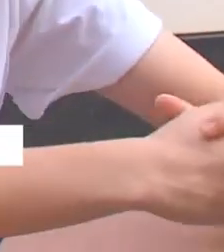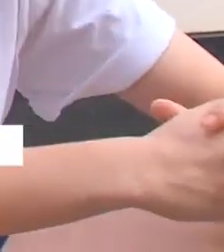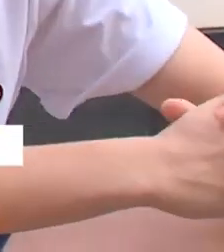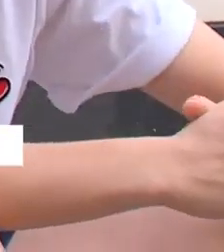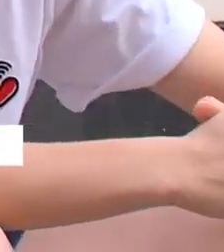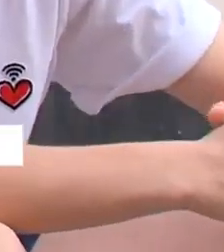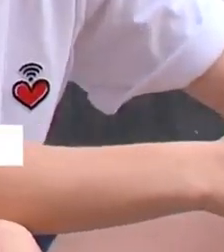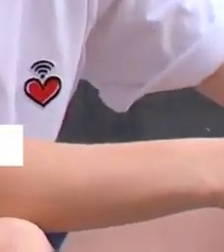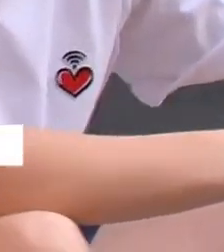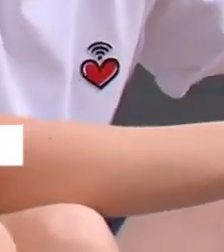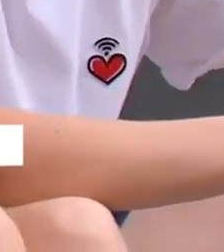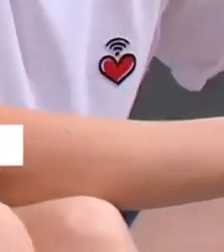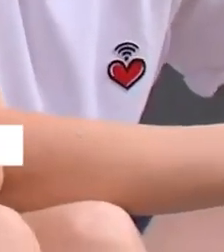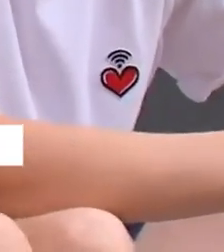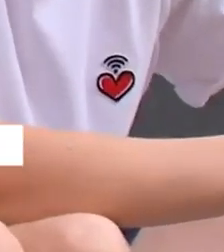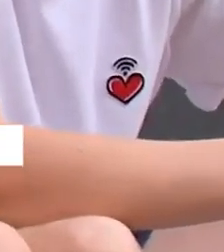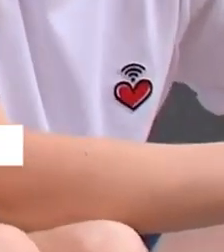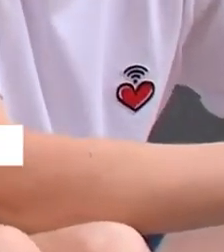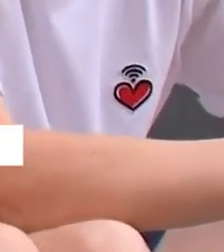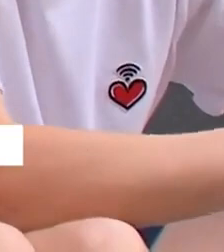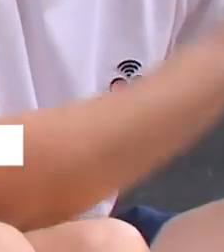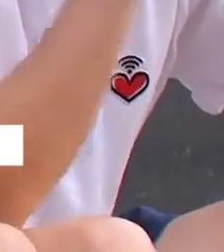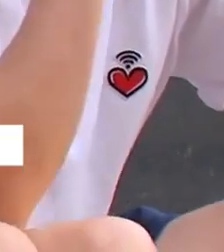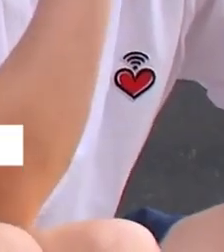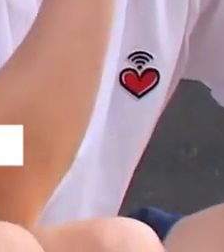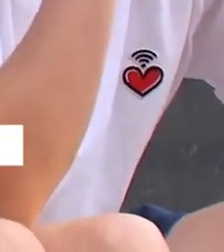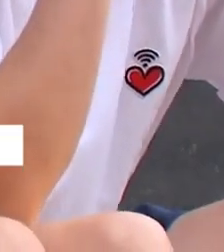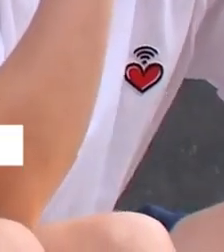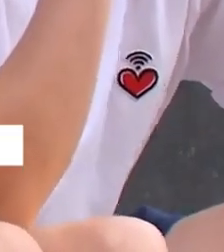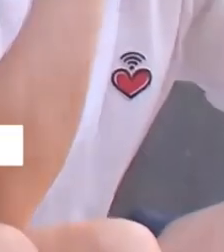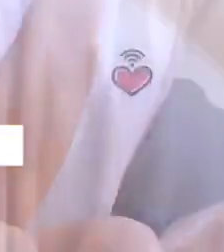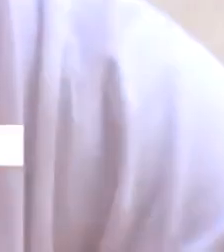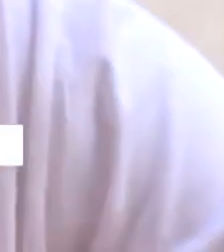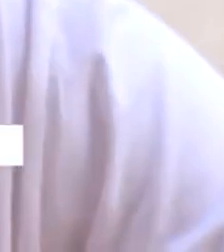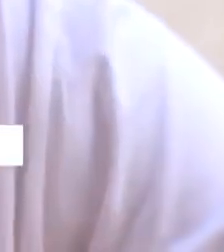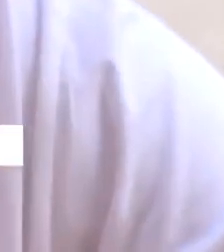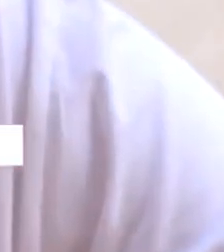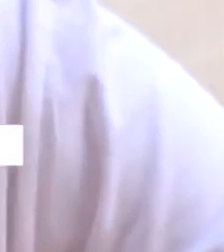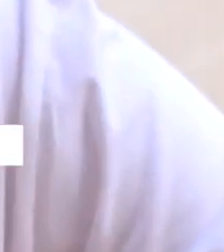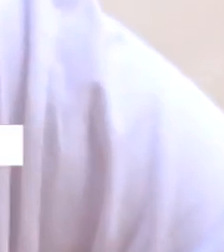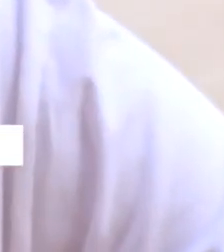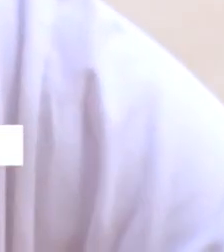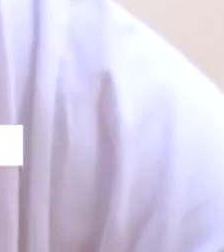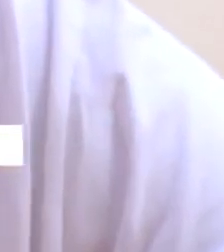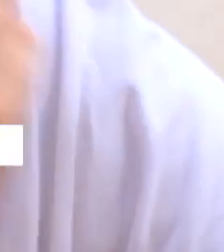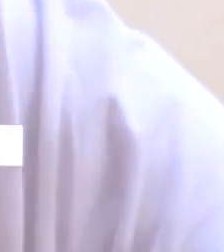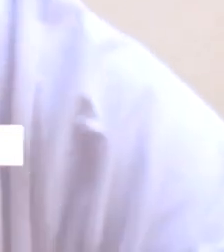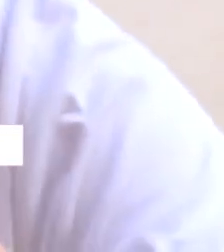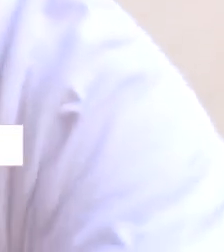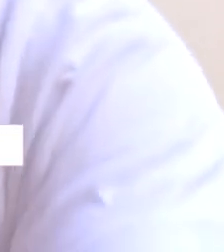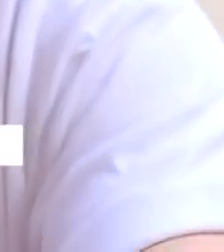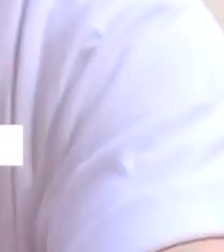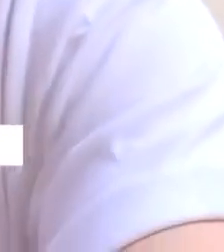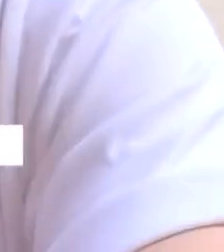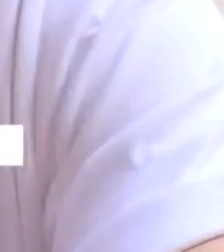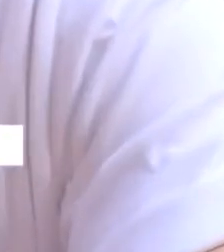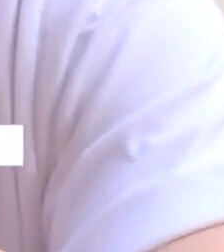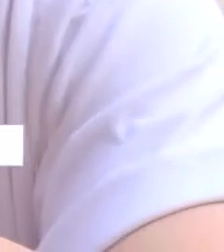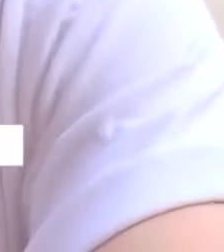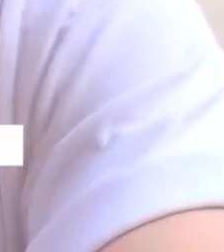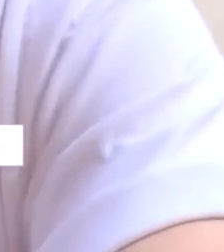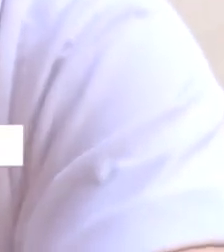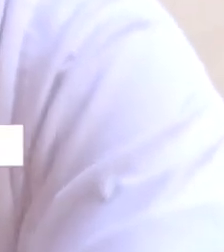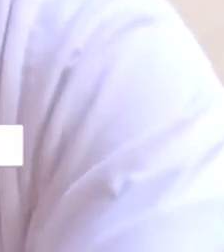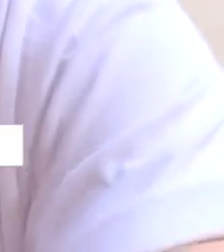Okay. But like it reminds me a lot of sushi. Okay. We actually eat that a lot in Europe as well. Oh. But like it has